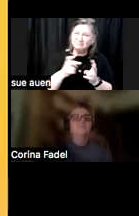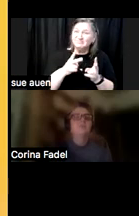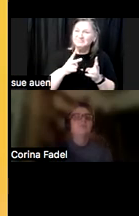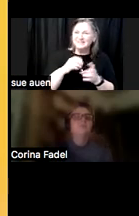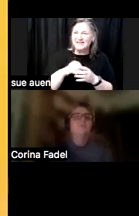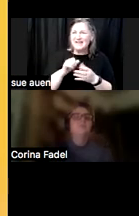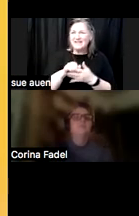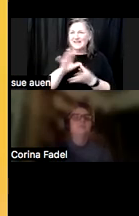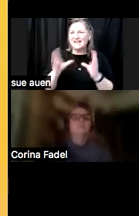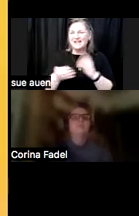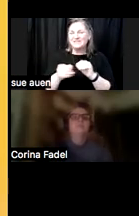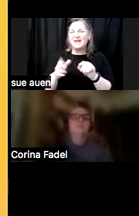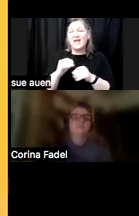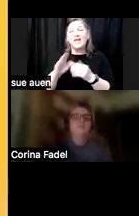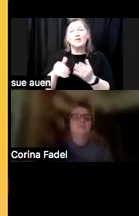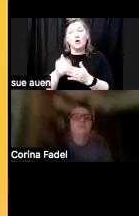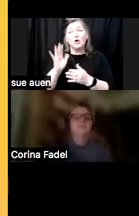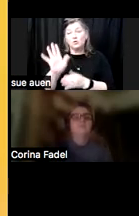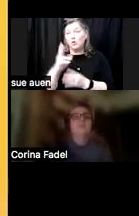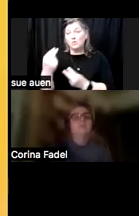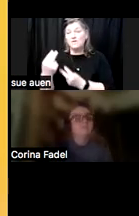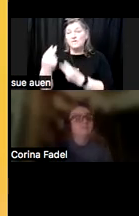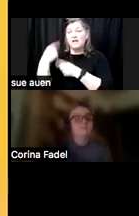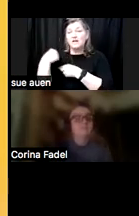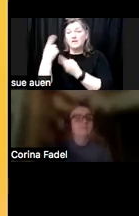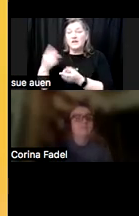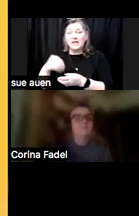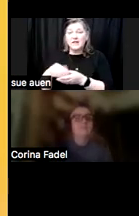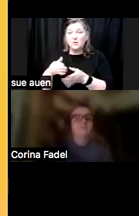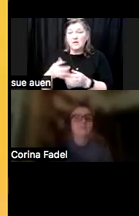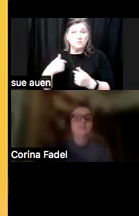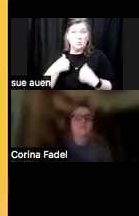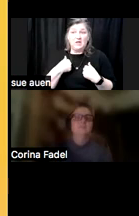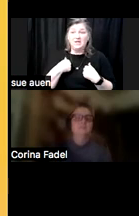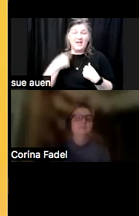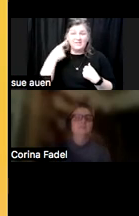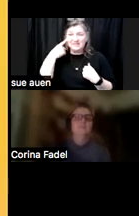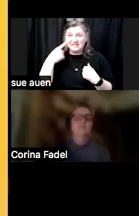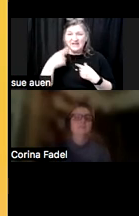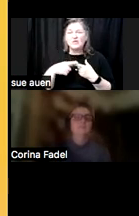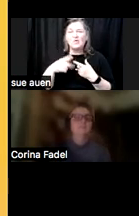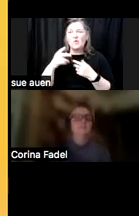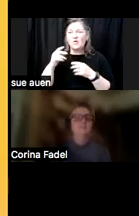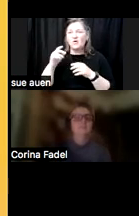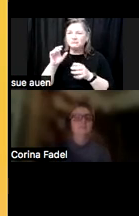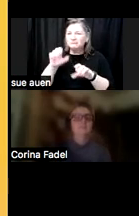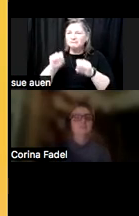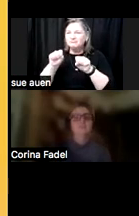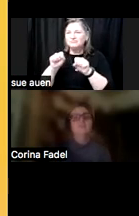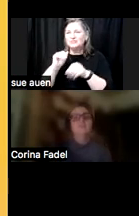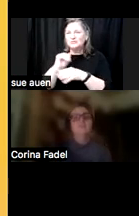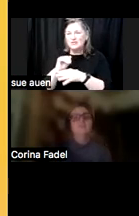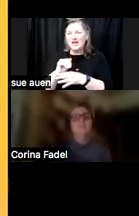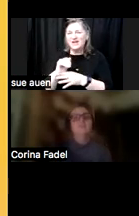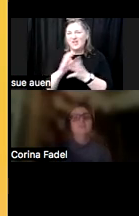collective and for all the reflecting you've been doing in ways that we haven't seen or heard of tonight. All of that's been